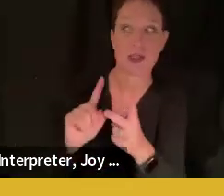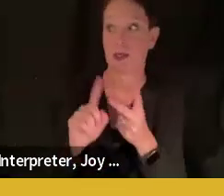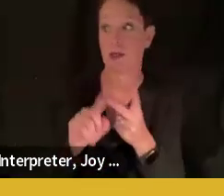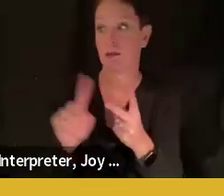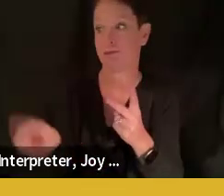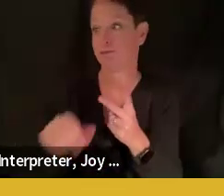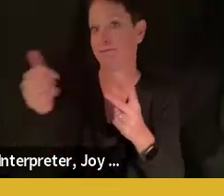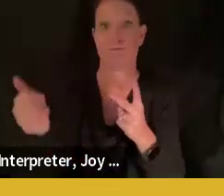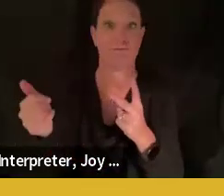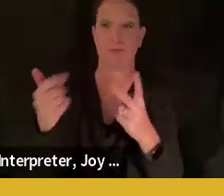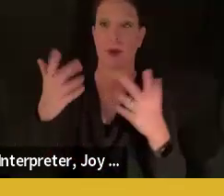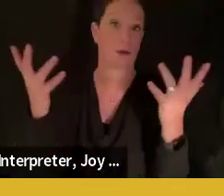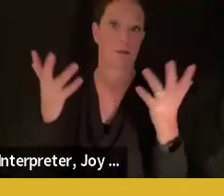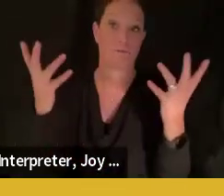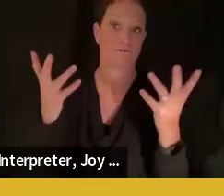some other